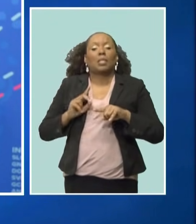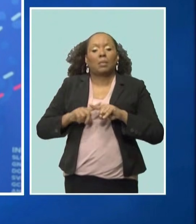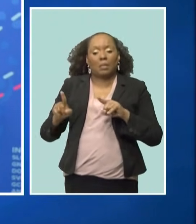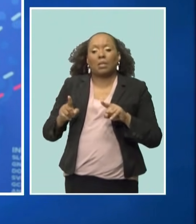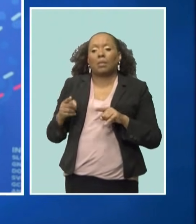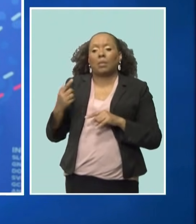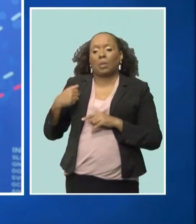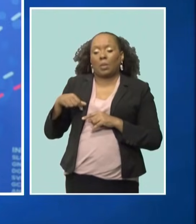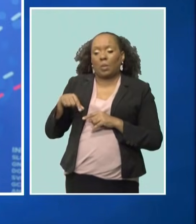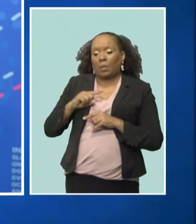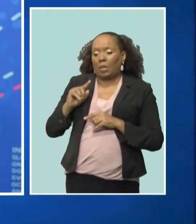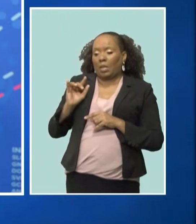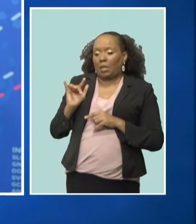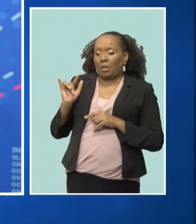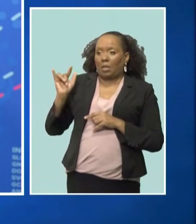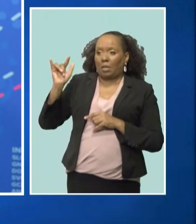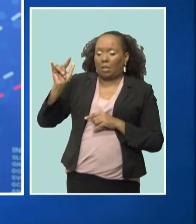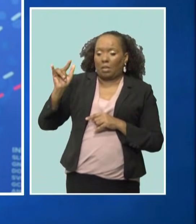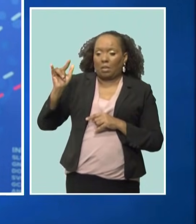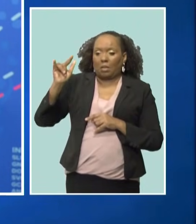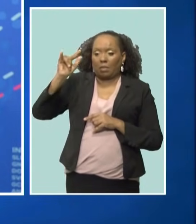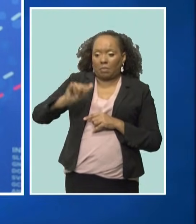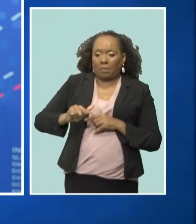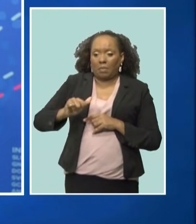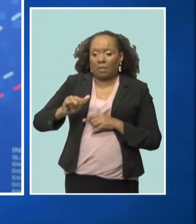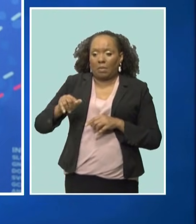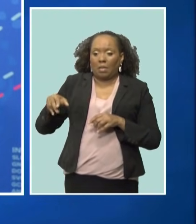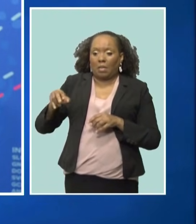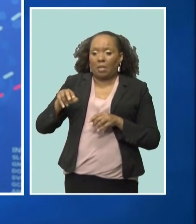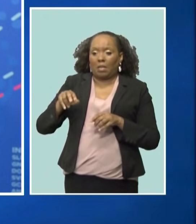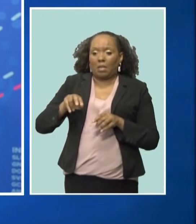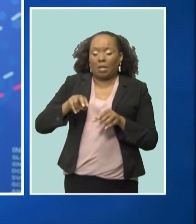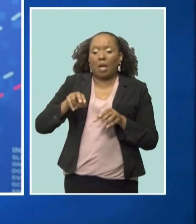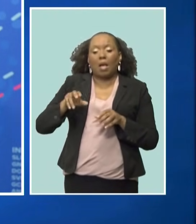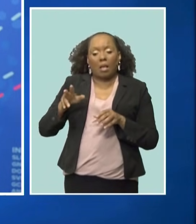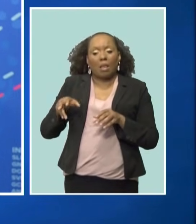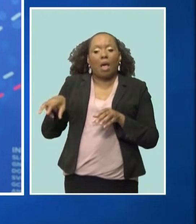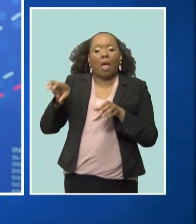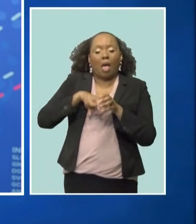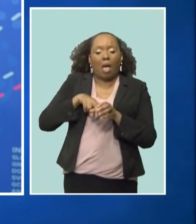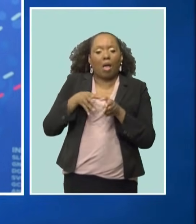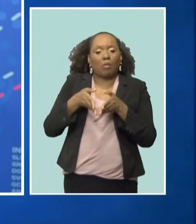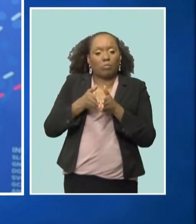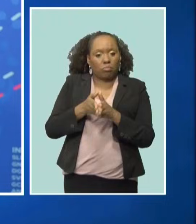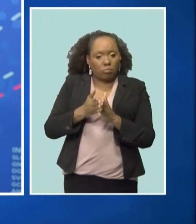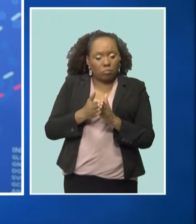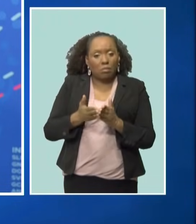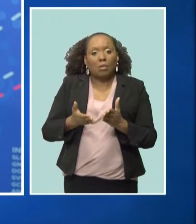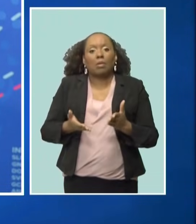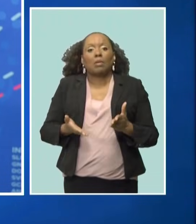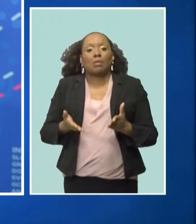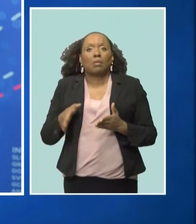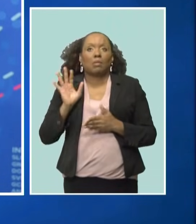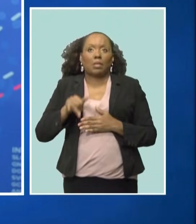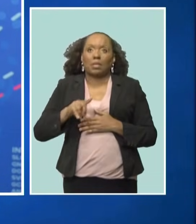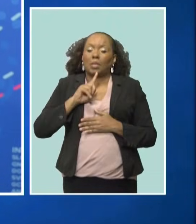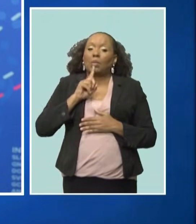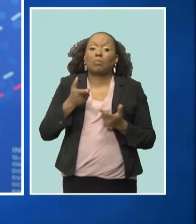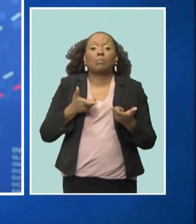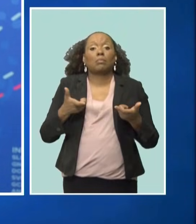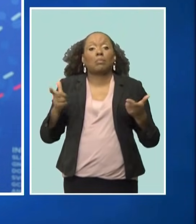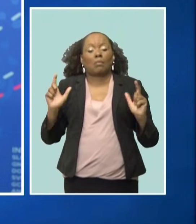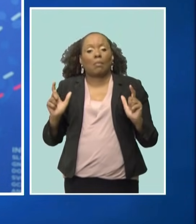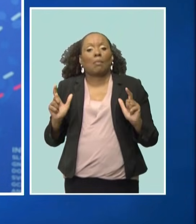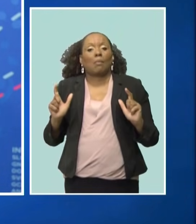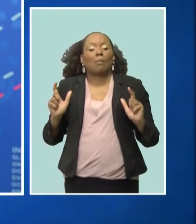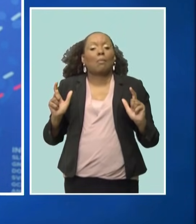port, has a home port facility. It also is one of the perhaps bigger home porting operations